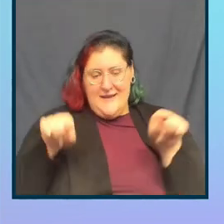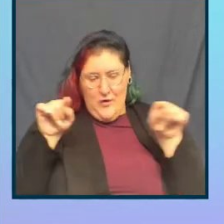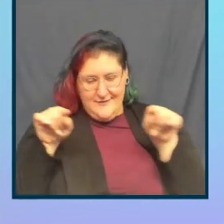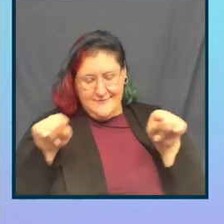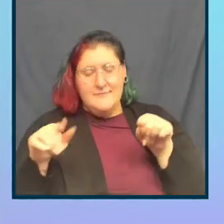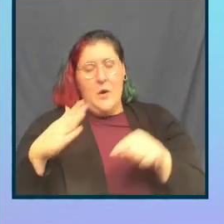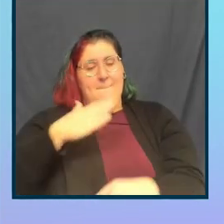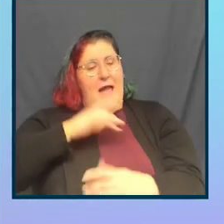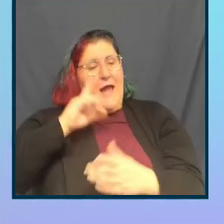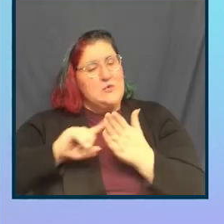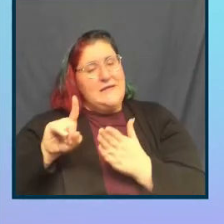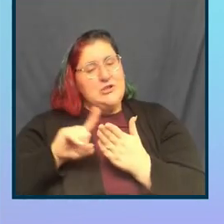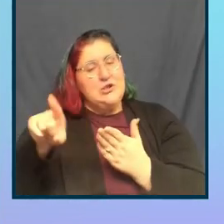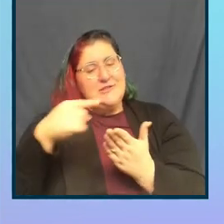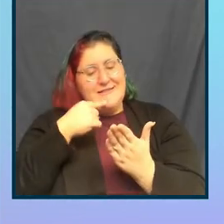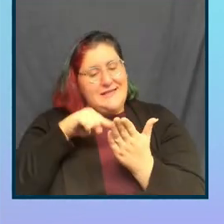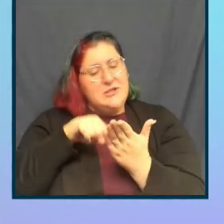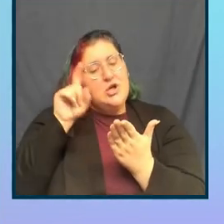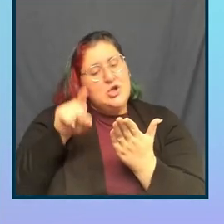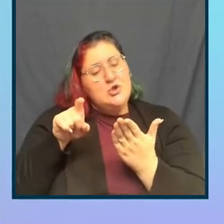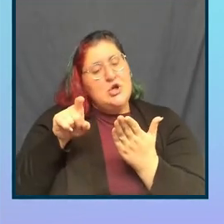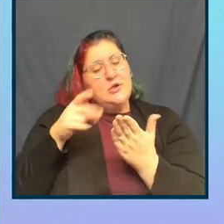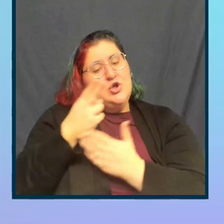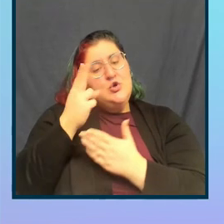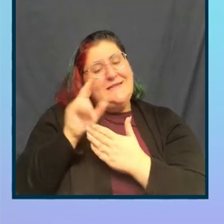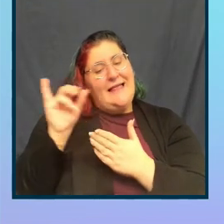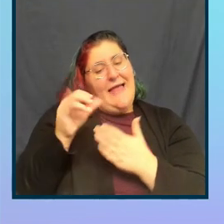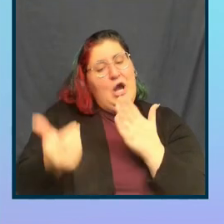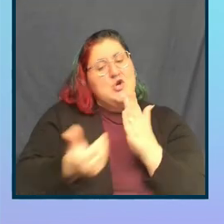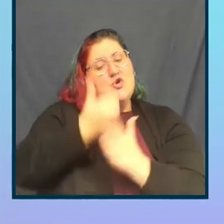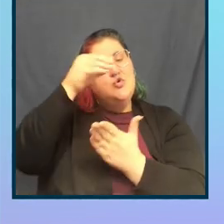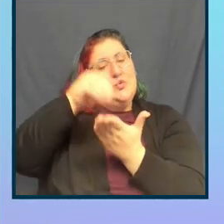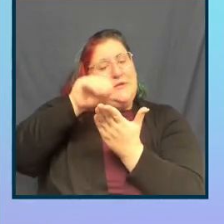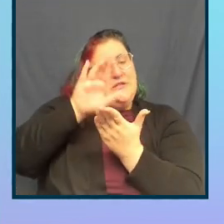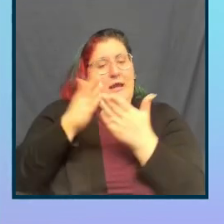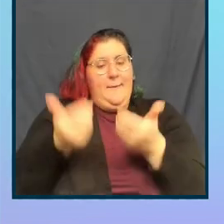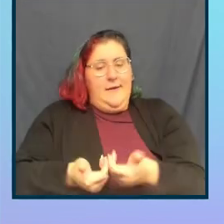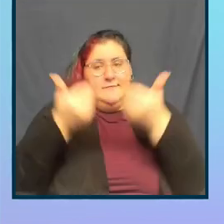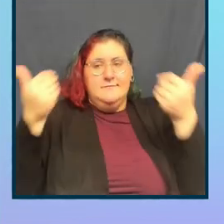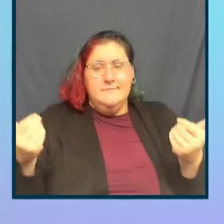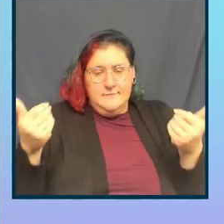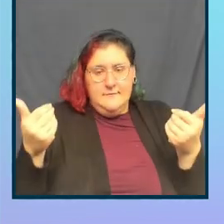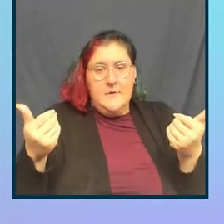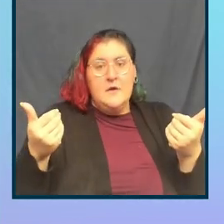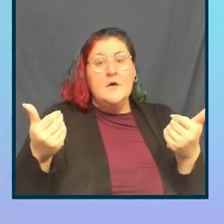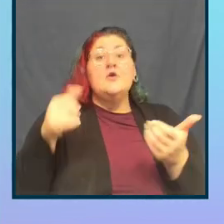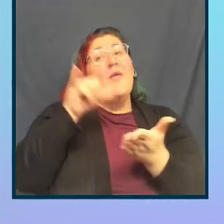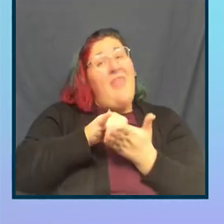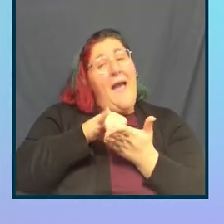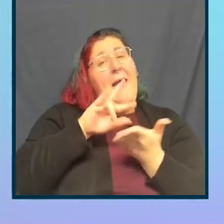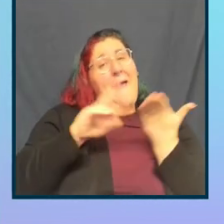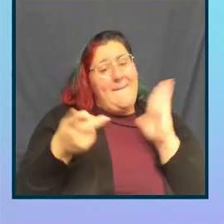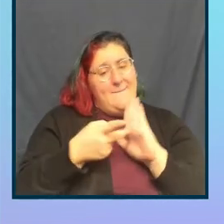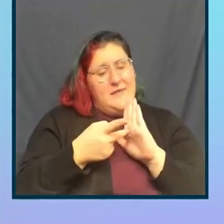it's implied that you should treat actual dialogues like a new document. And so in that case, you